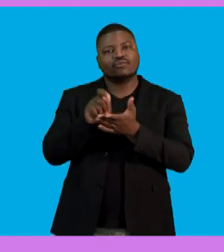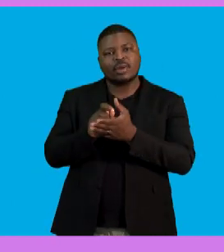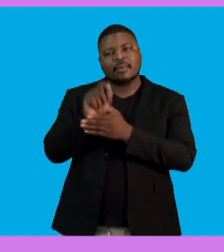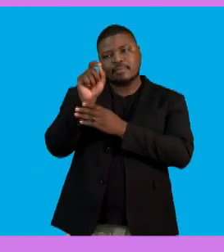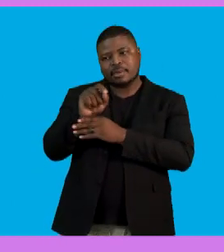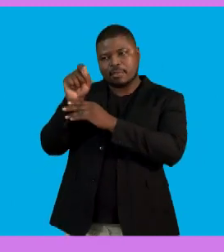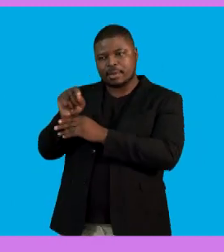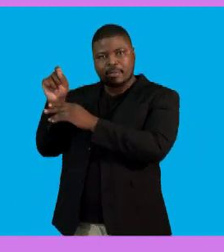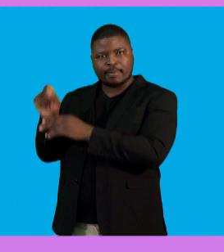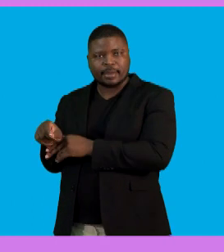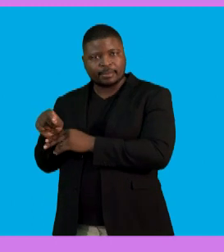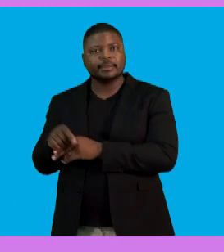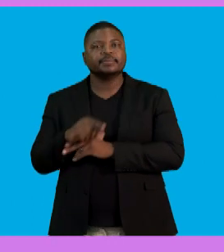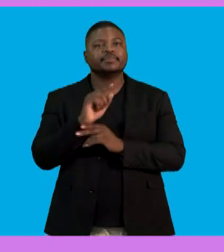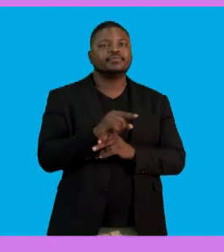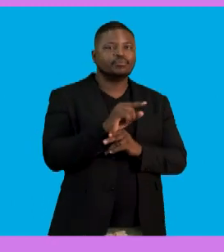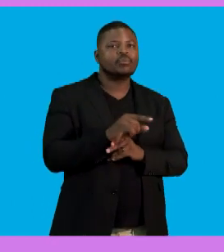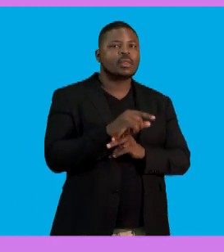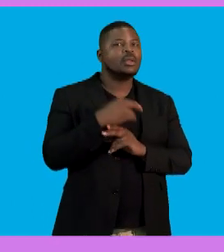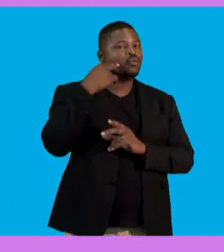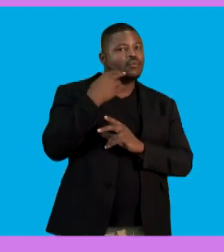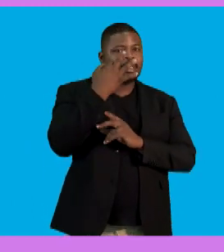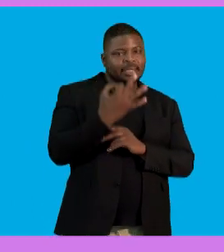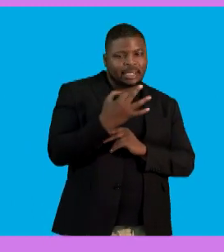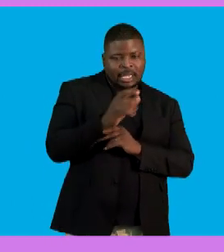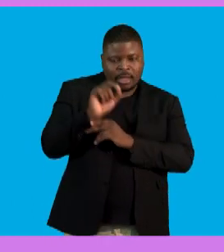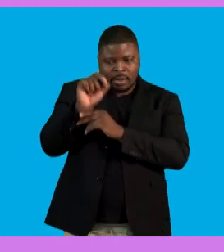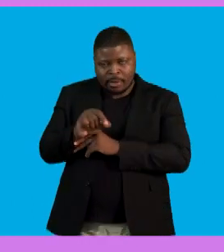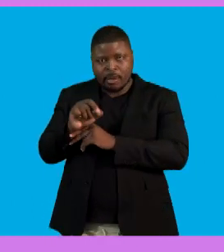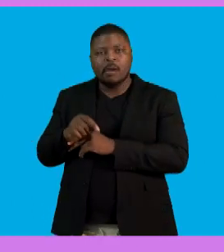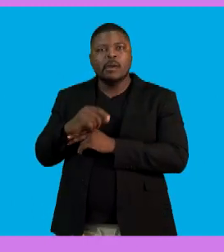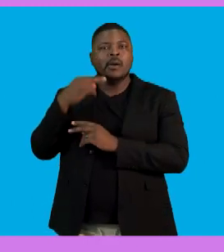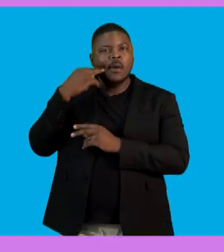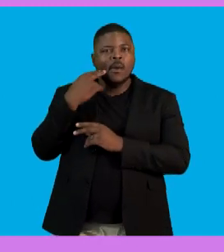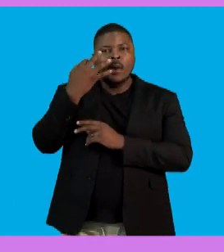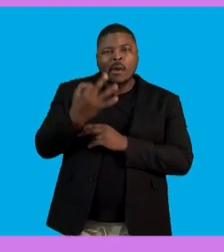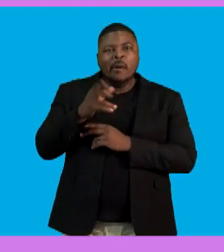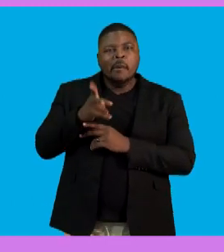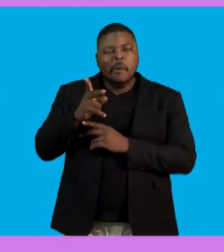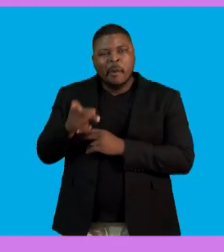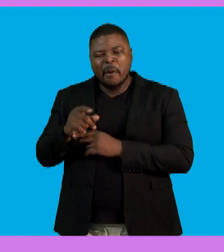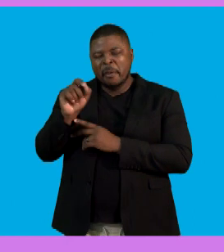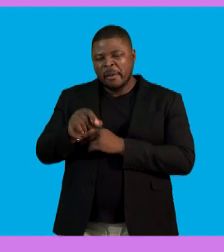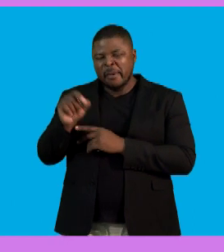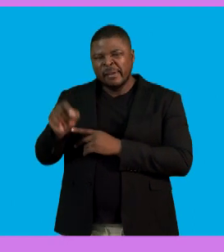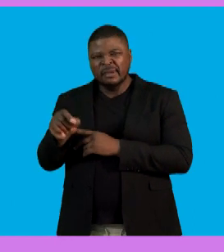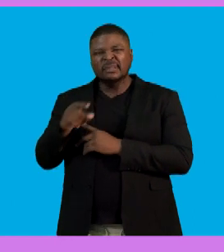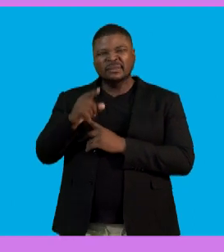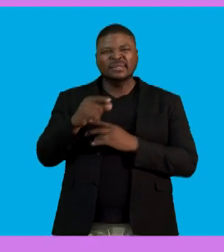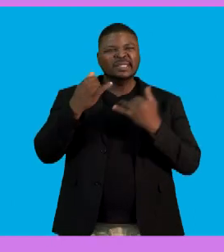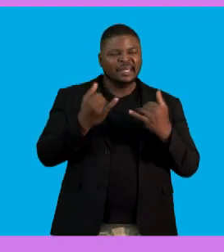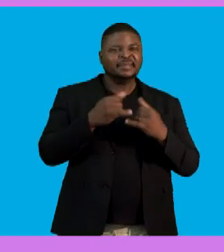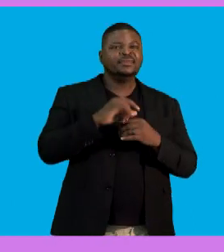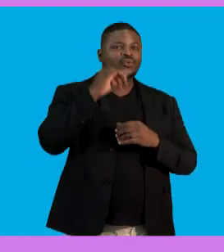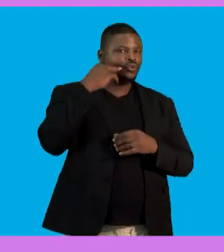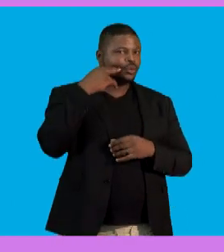there. Chocolate 3, his friend down here. Chocolate 3 again, one more time right there. And